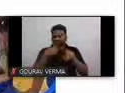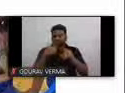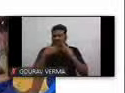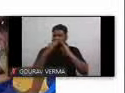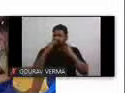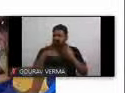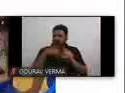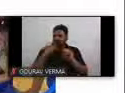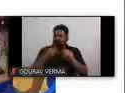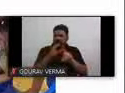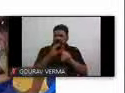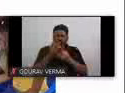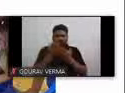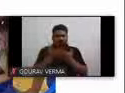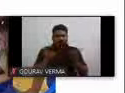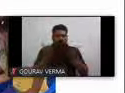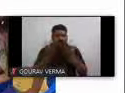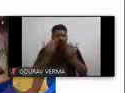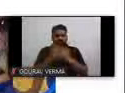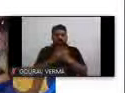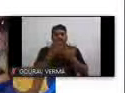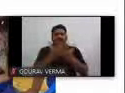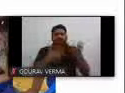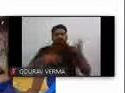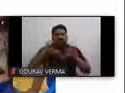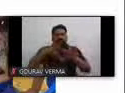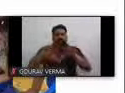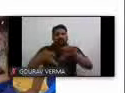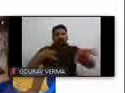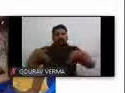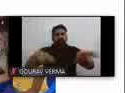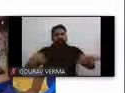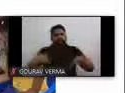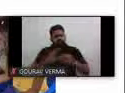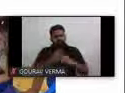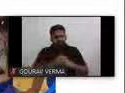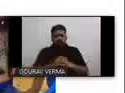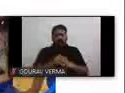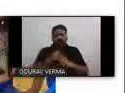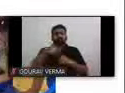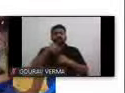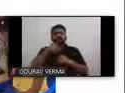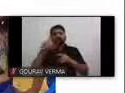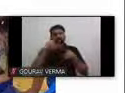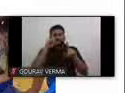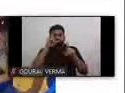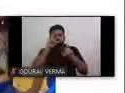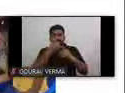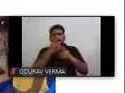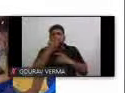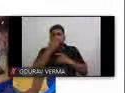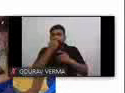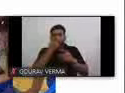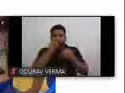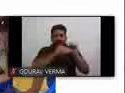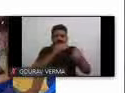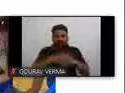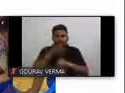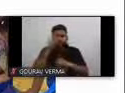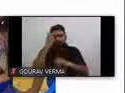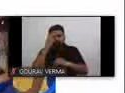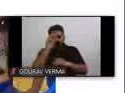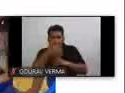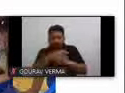kar sakte hain, bahut sara cheez rakha hai aur usme se aap pictures of apple rakha hai, orange rakha hai